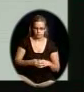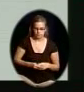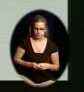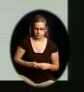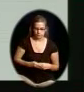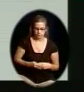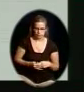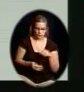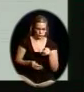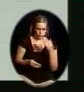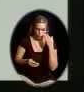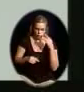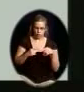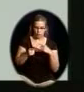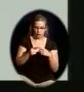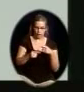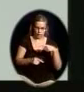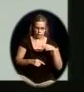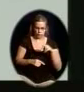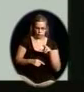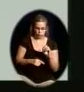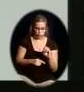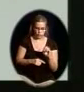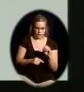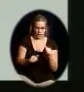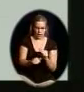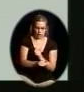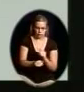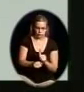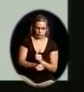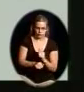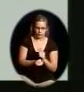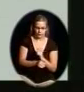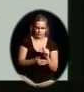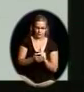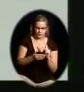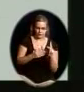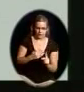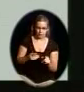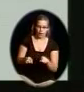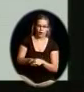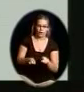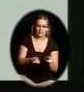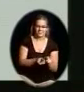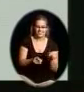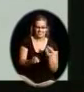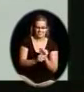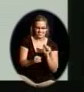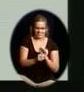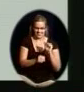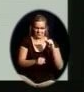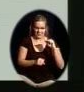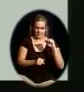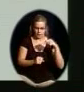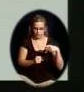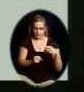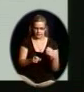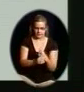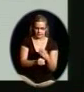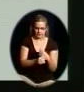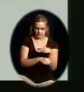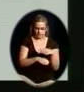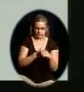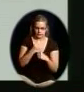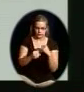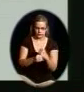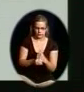You certainly know about our pre-algebra program, and that's a way to take the ceiling off. We're also working on AP statistics for the first time this year. We have a